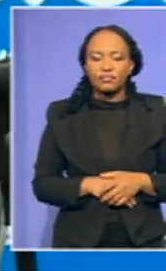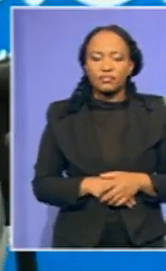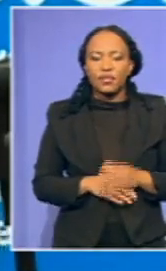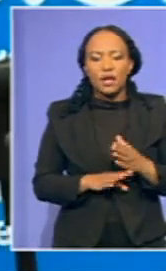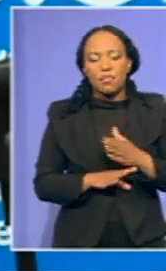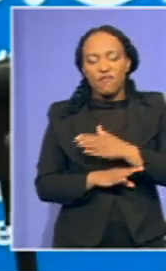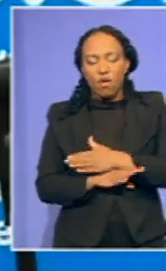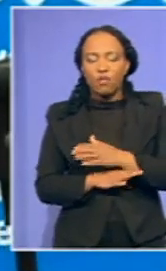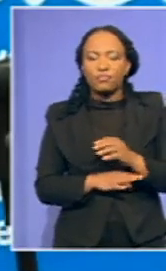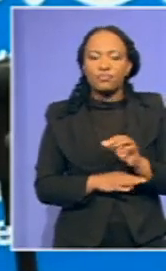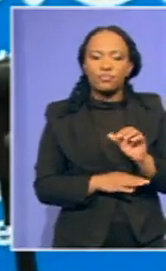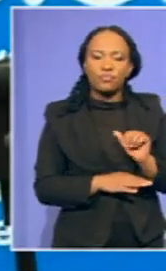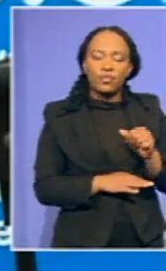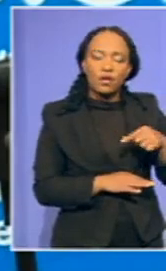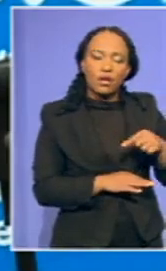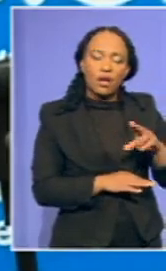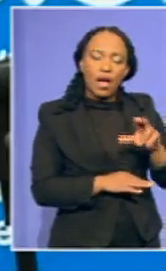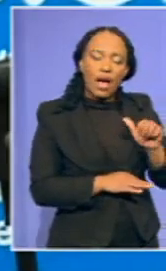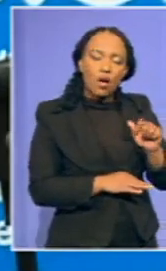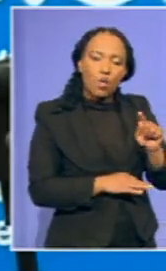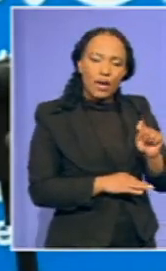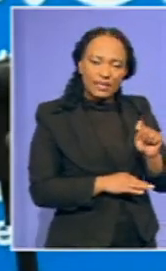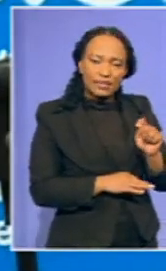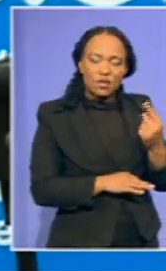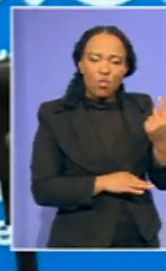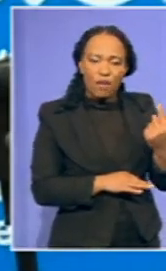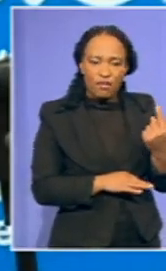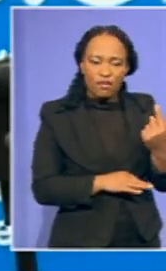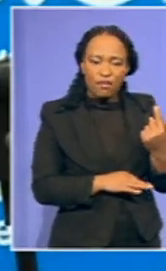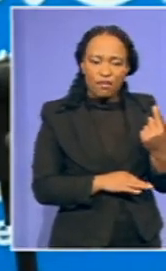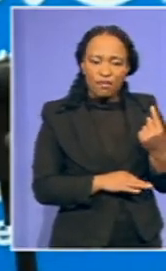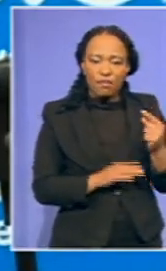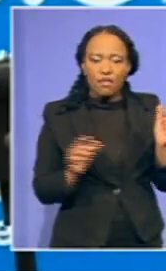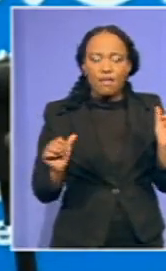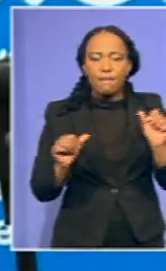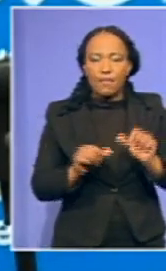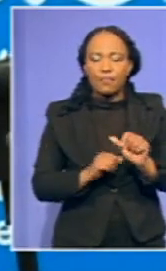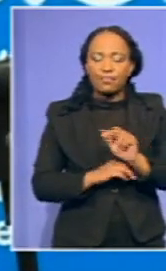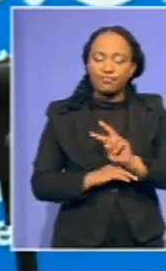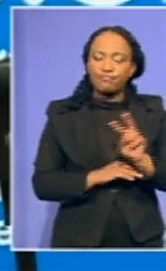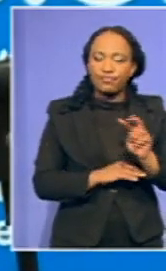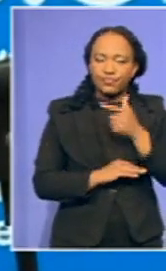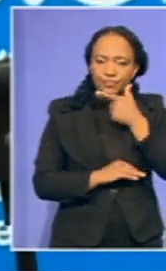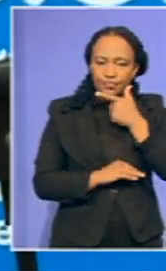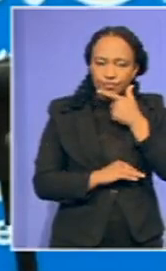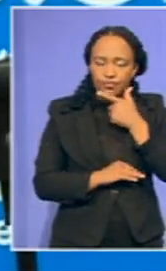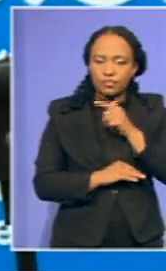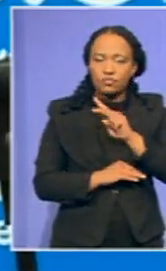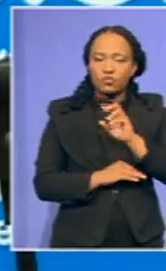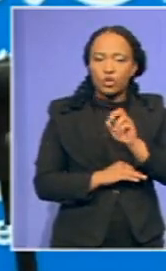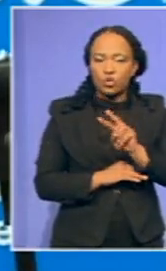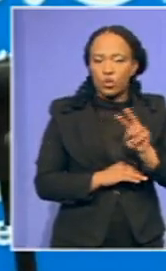Tongat, aqueduct 1 will be back on the 22nd of December